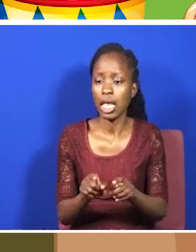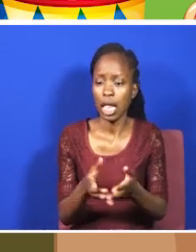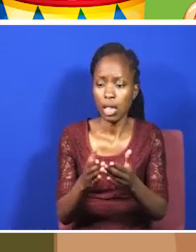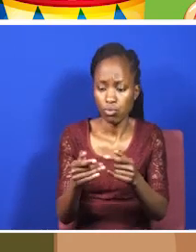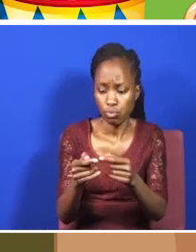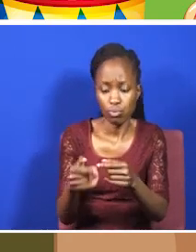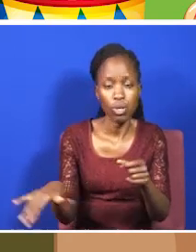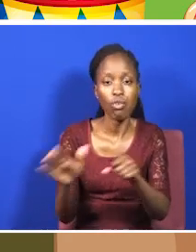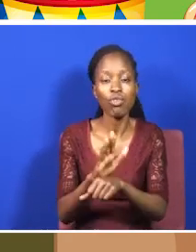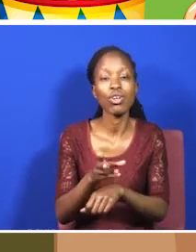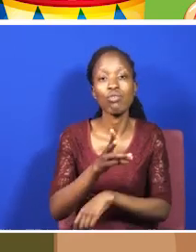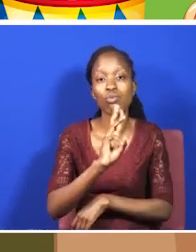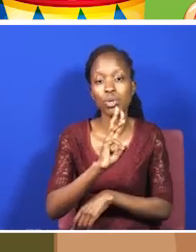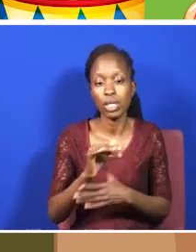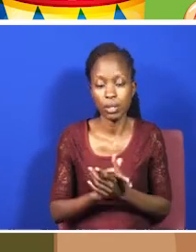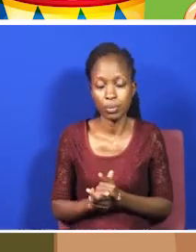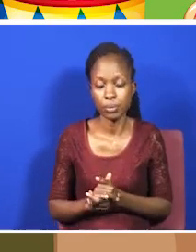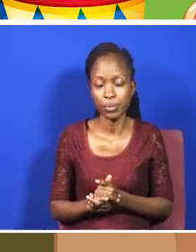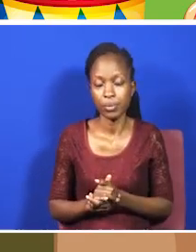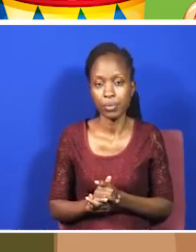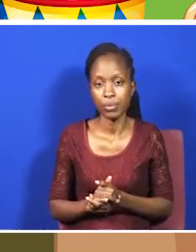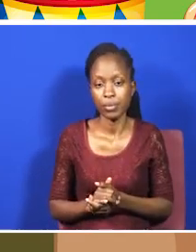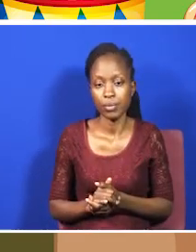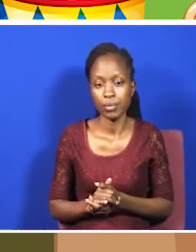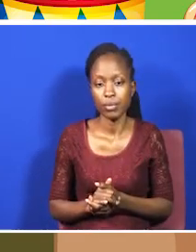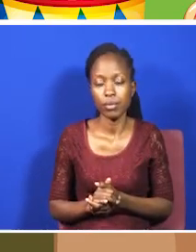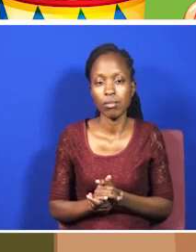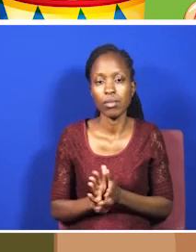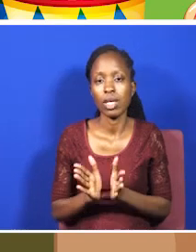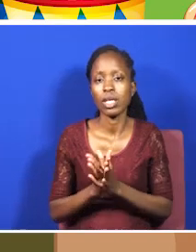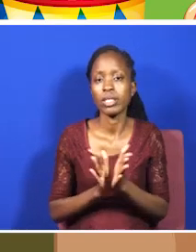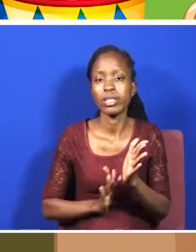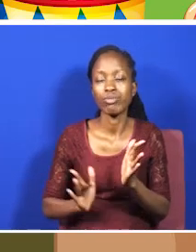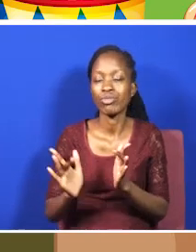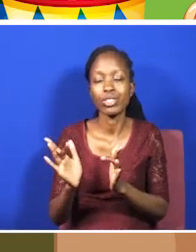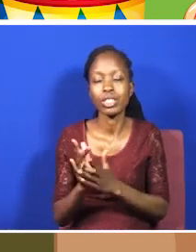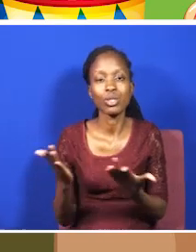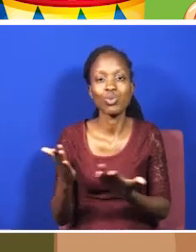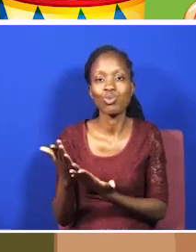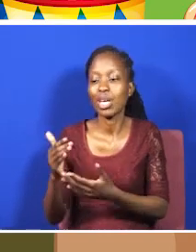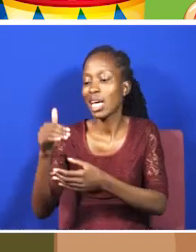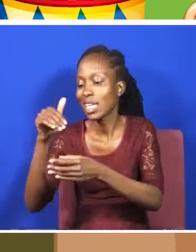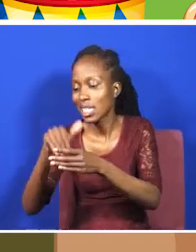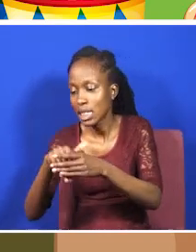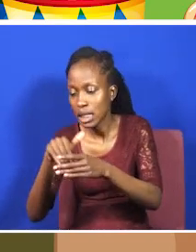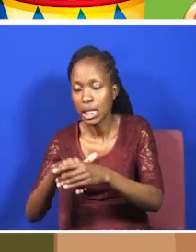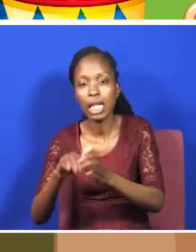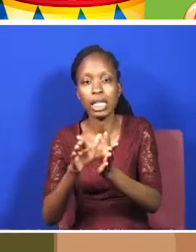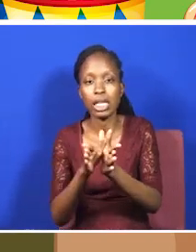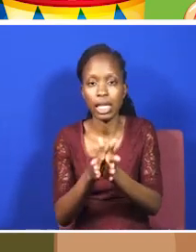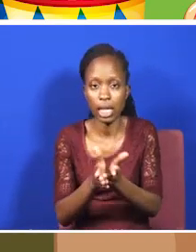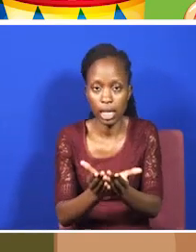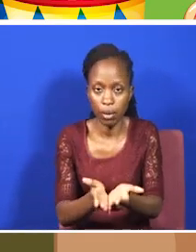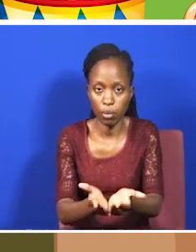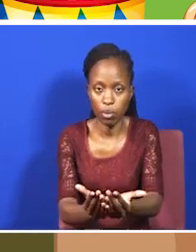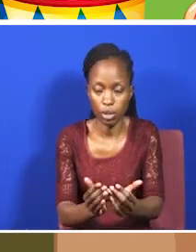boat. The boat was almost getting full of water. And you know what? Jesus